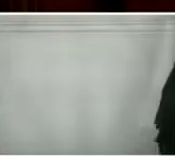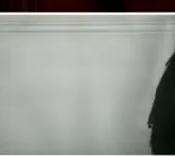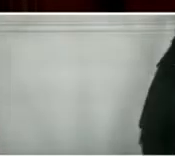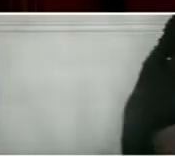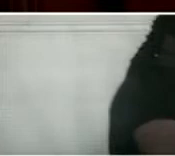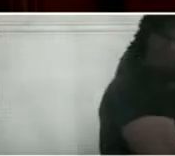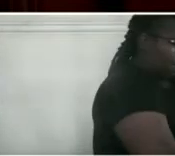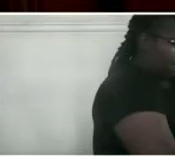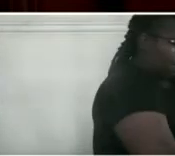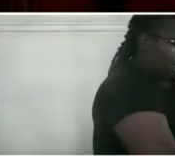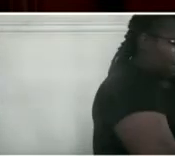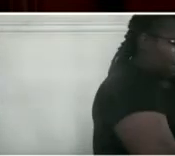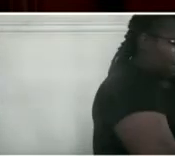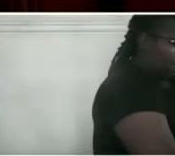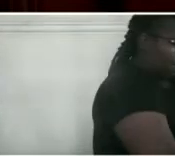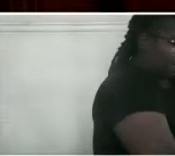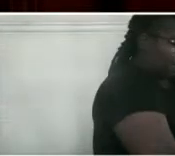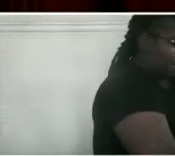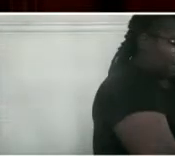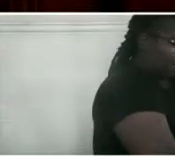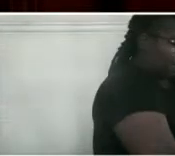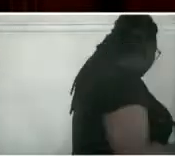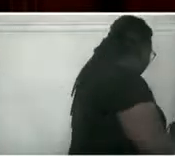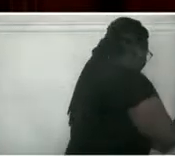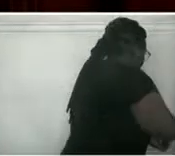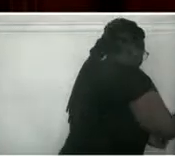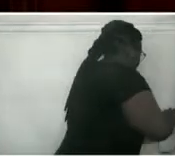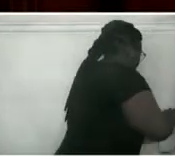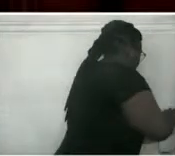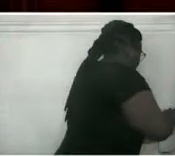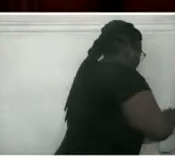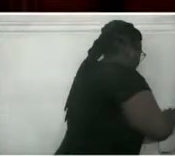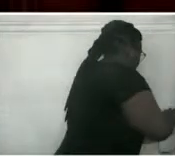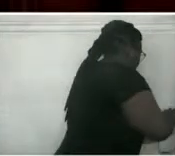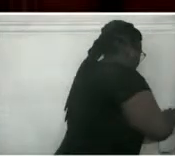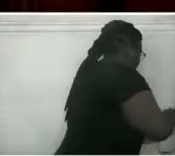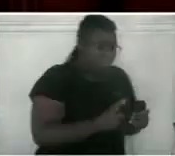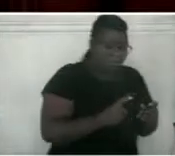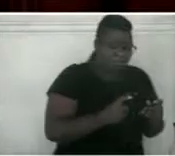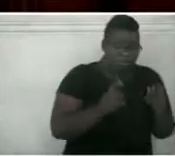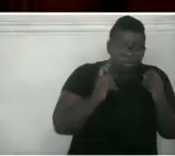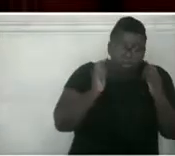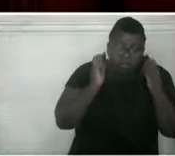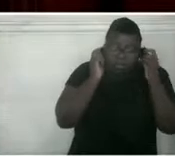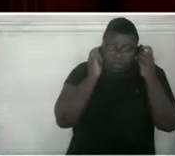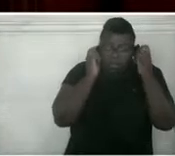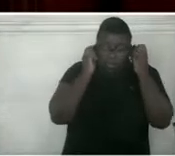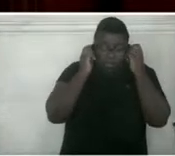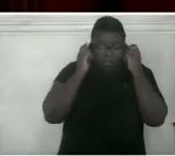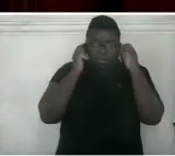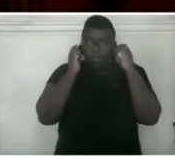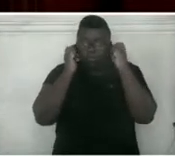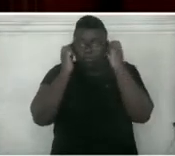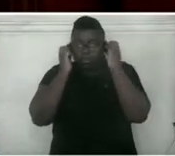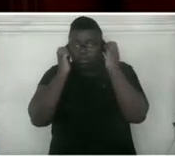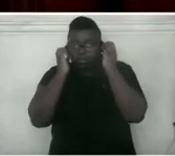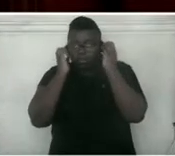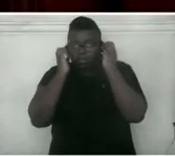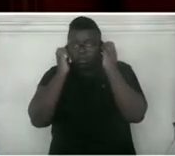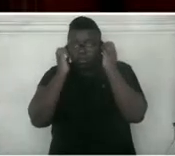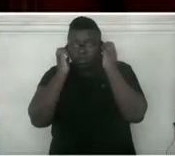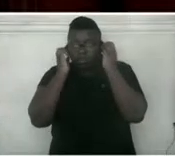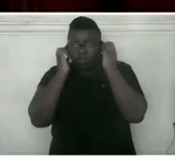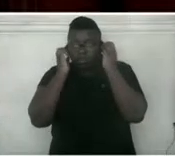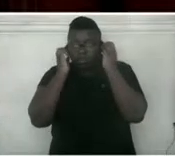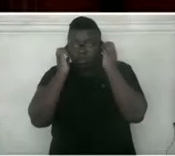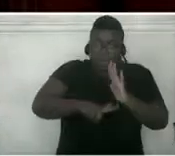preserving environment is quite important. In line with government's plan for a just transition to a low